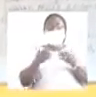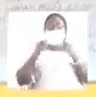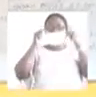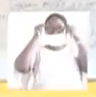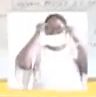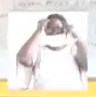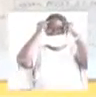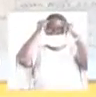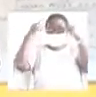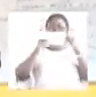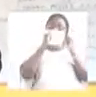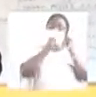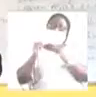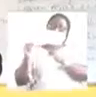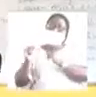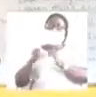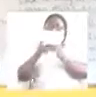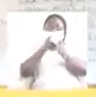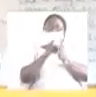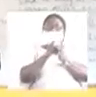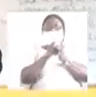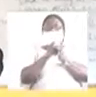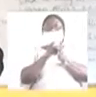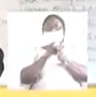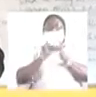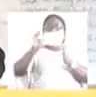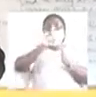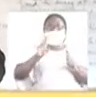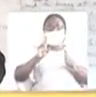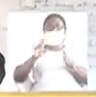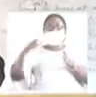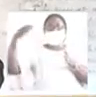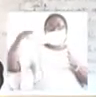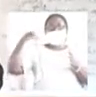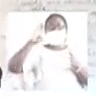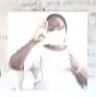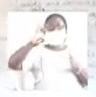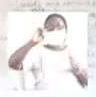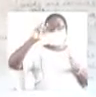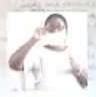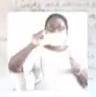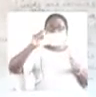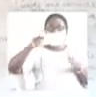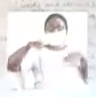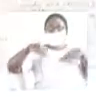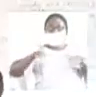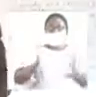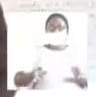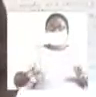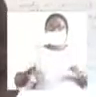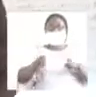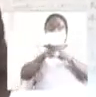Now, we want to consider the individual demand schedule using Mr. Ben, a trader, as a case